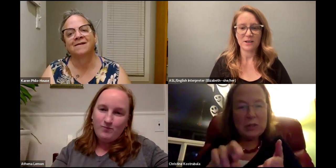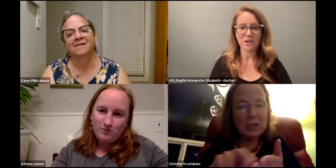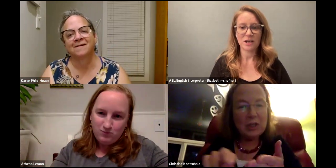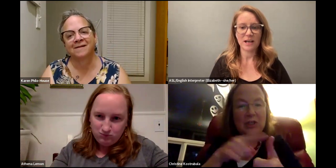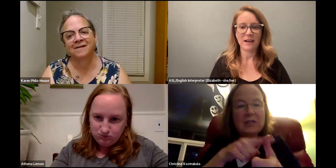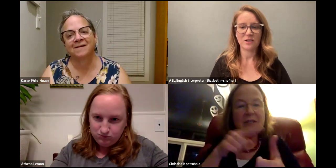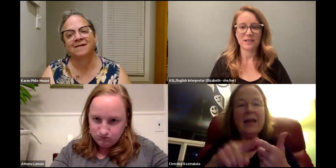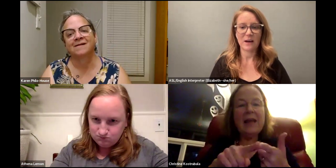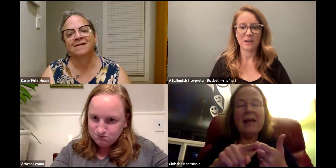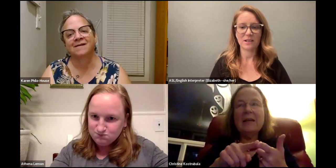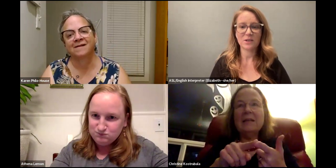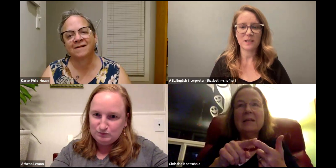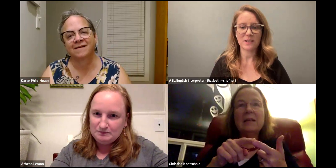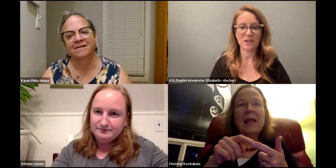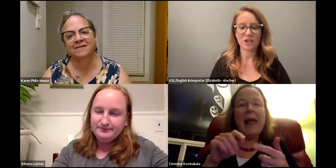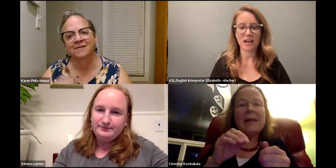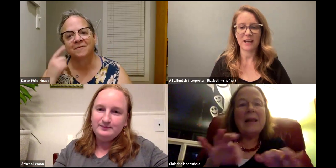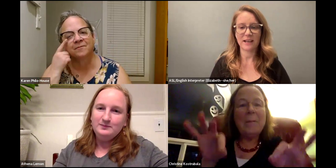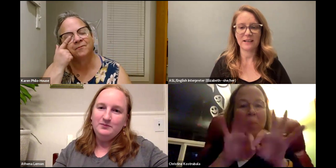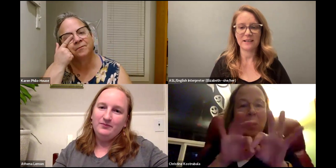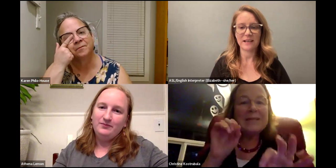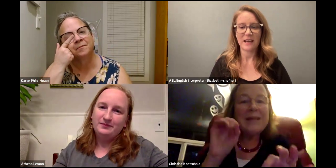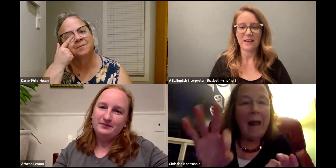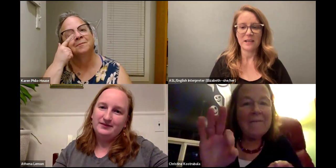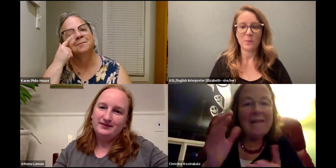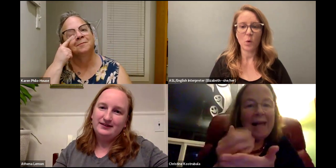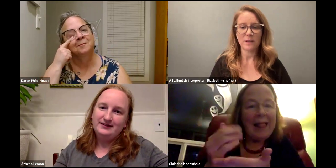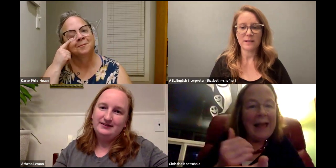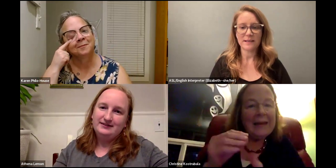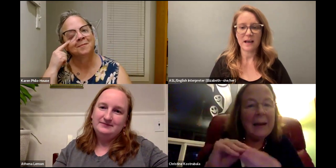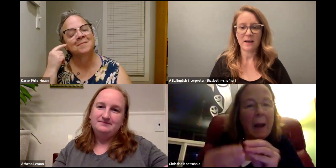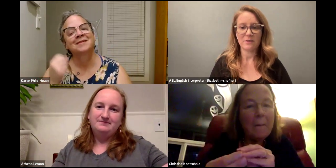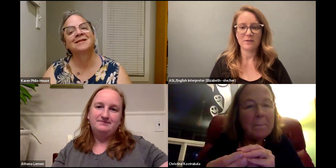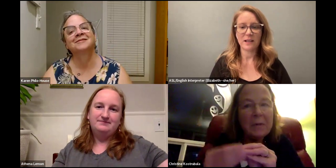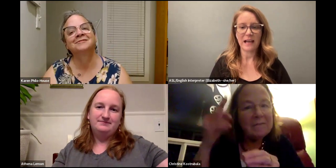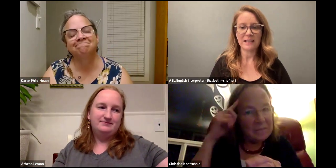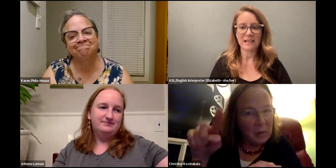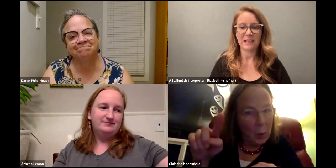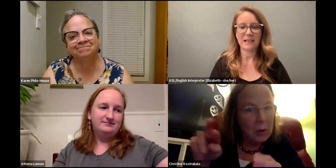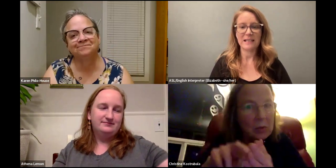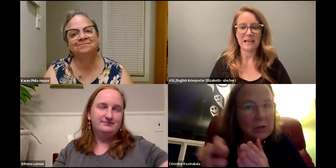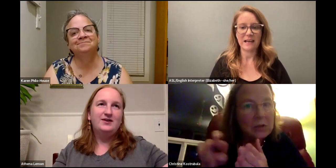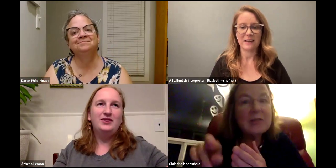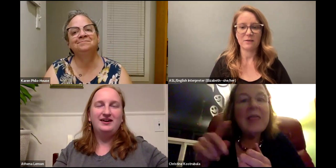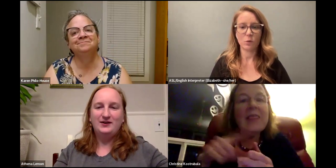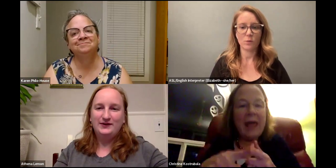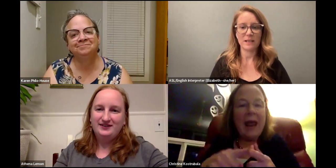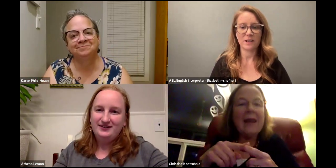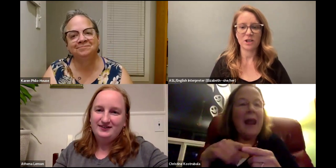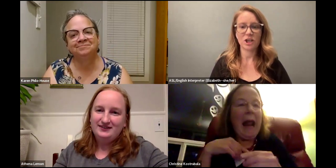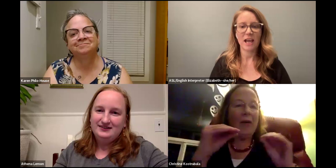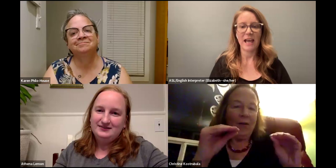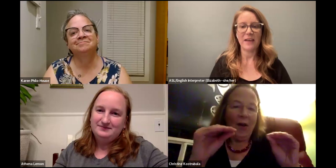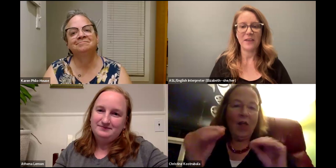do research and just how to conduct research and the importance of collecting data